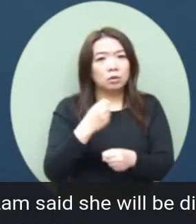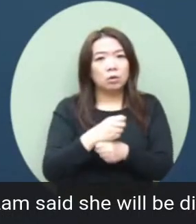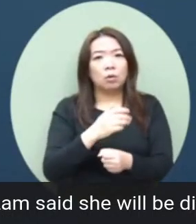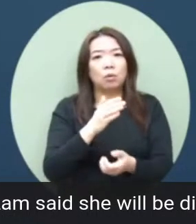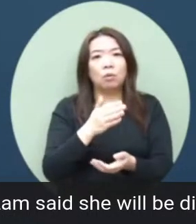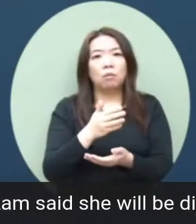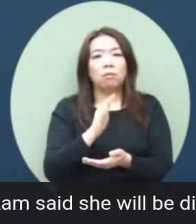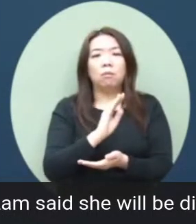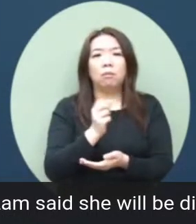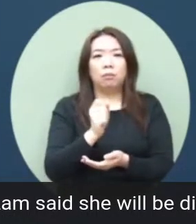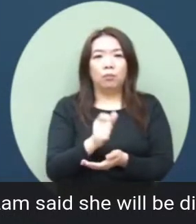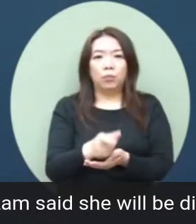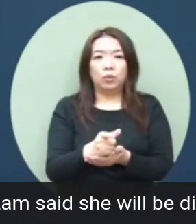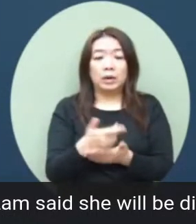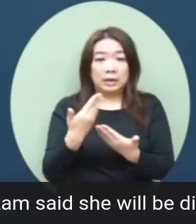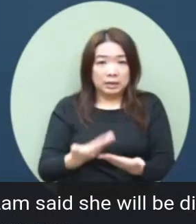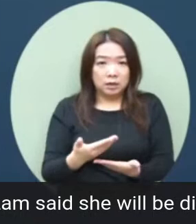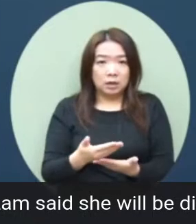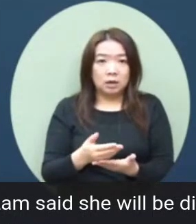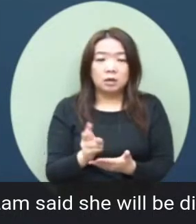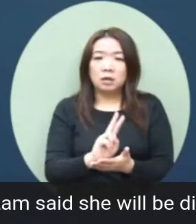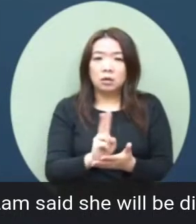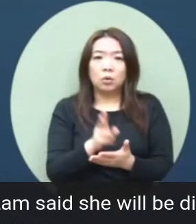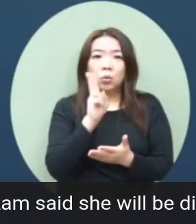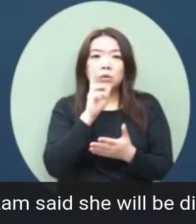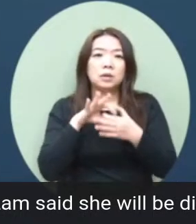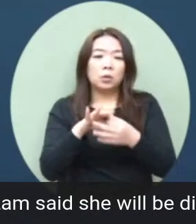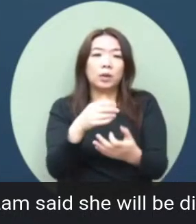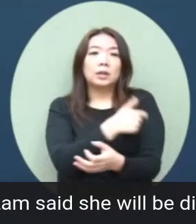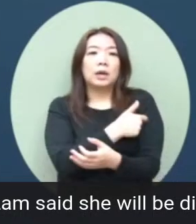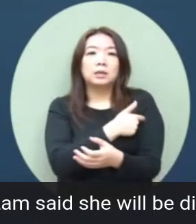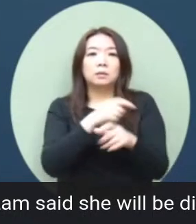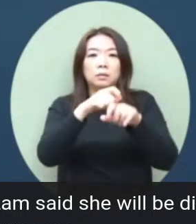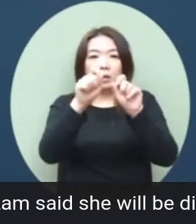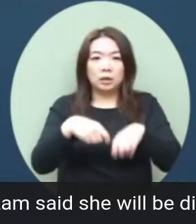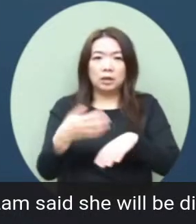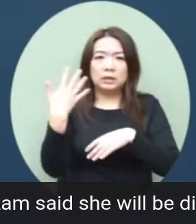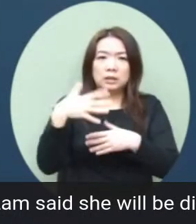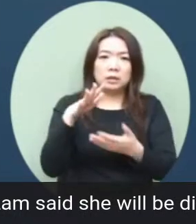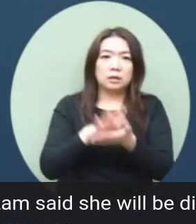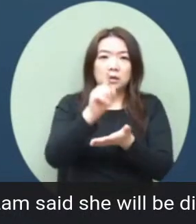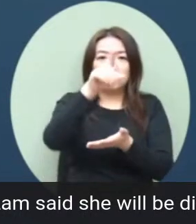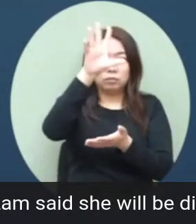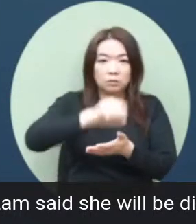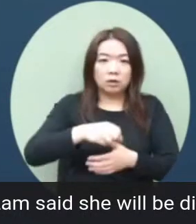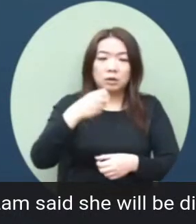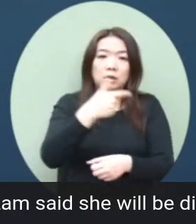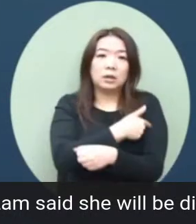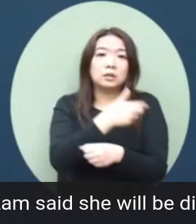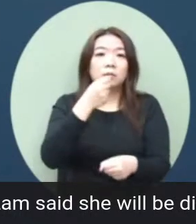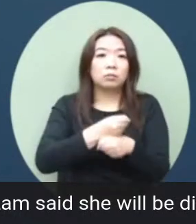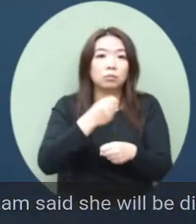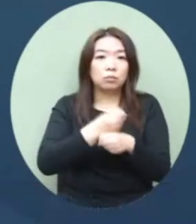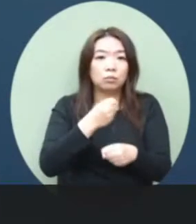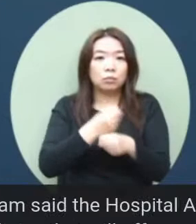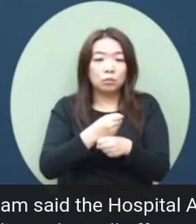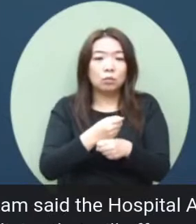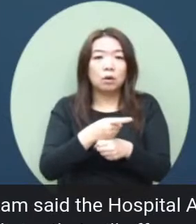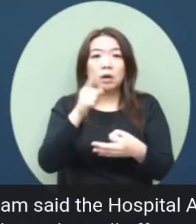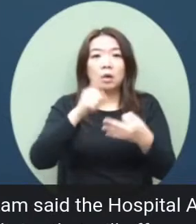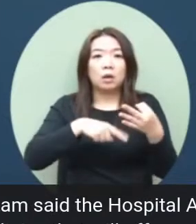ask Sophia Chen, the Secretary for Food and Health, to take it up on her own. We haven't been doing that.